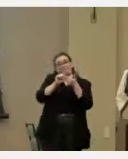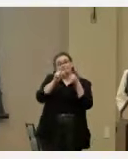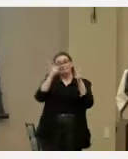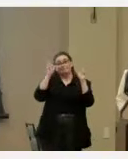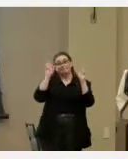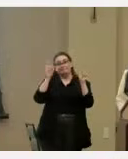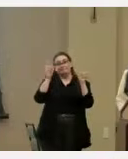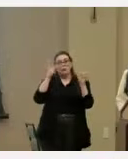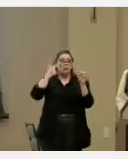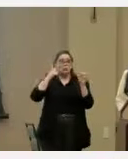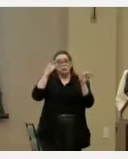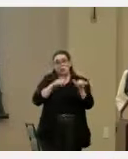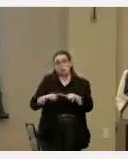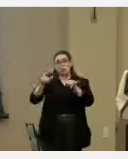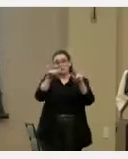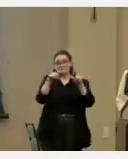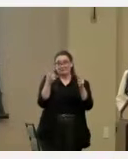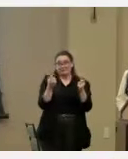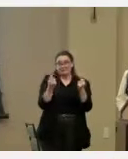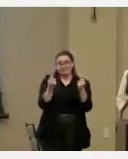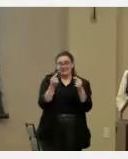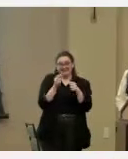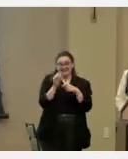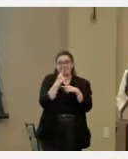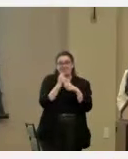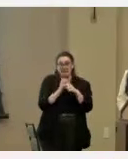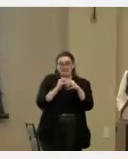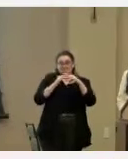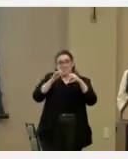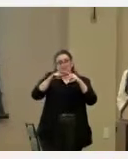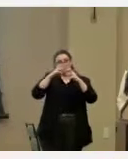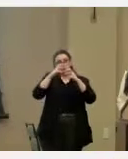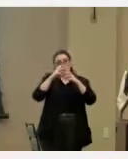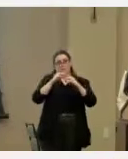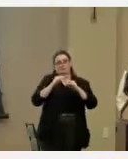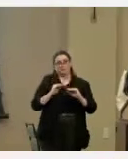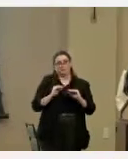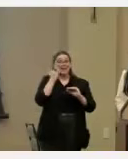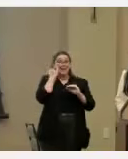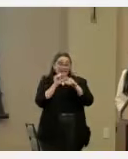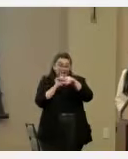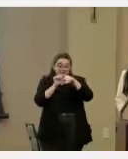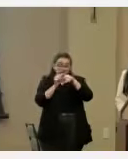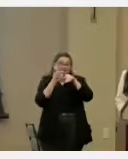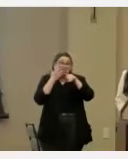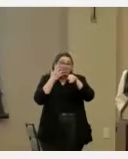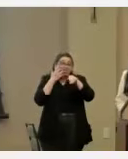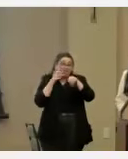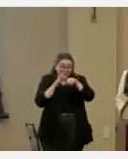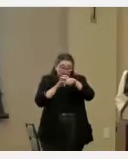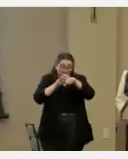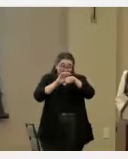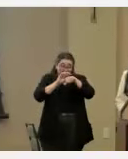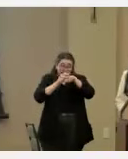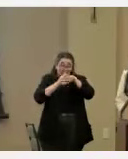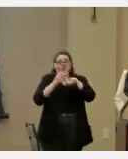standard to stop and shut down the inflammation. Sometimes if the lesion's thick enough, I'll even inject a steroid